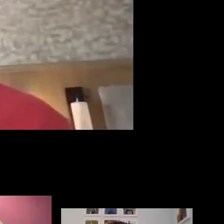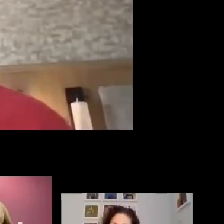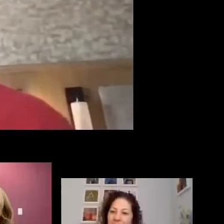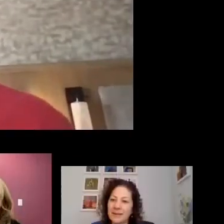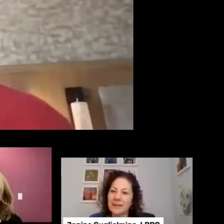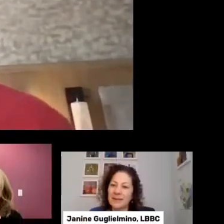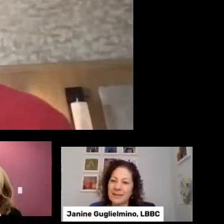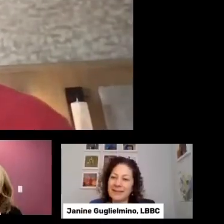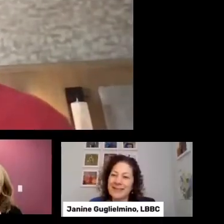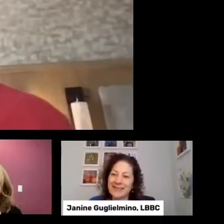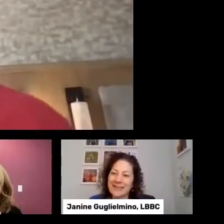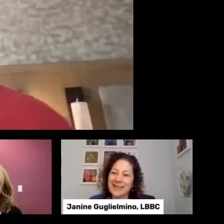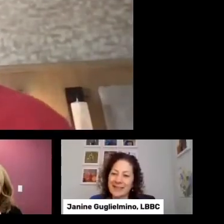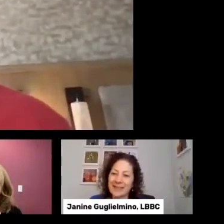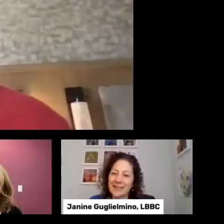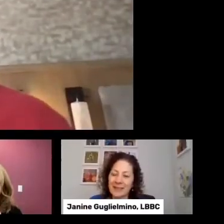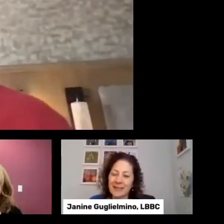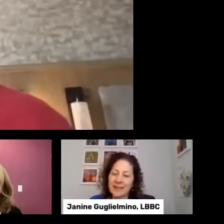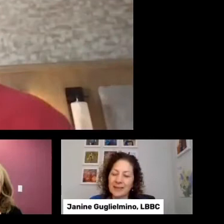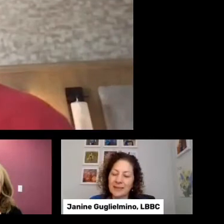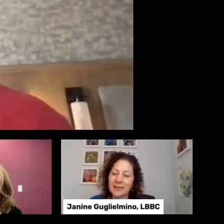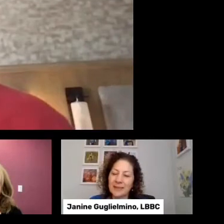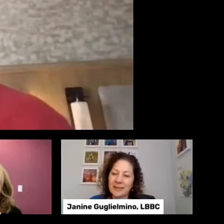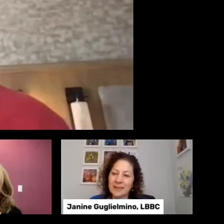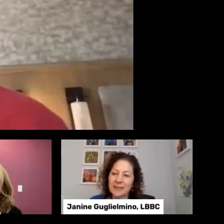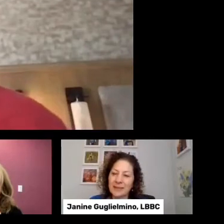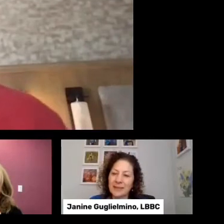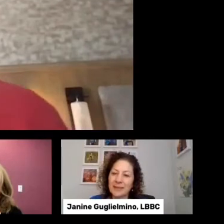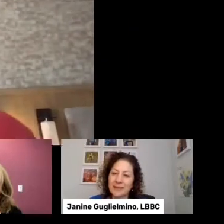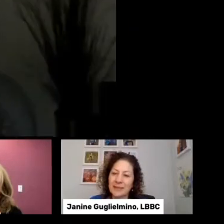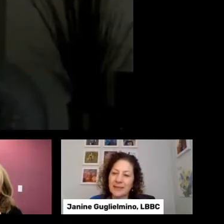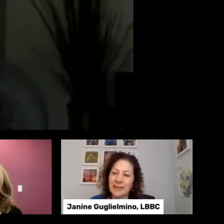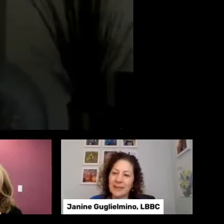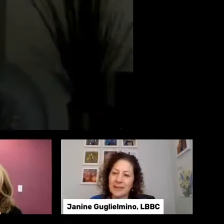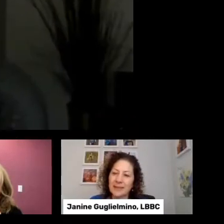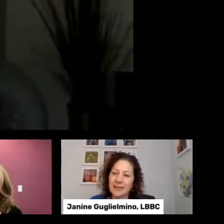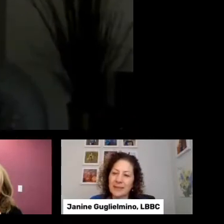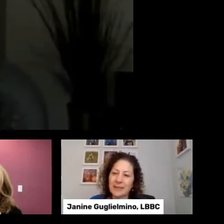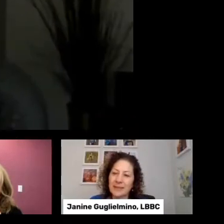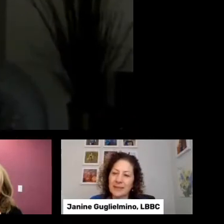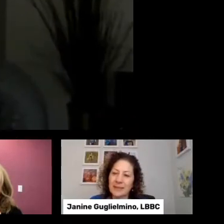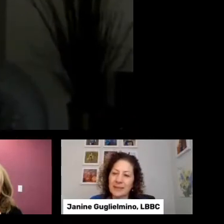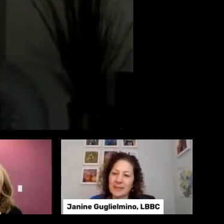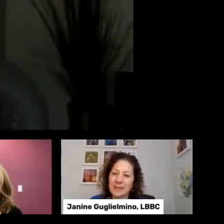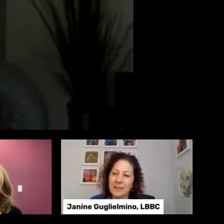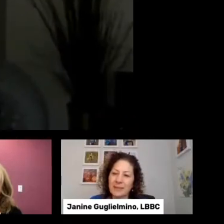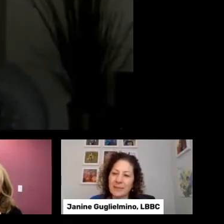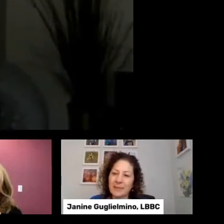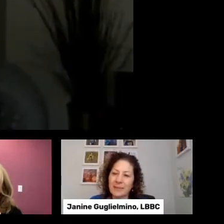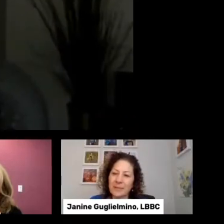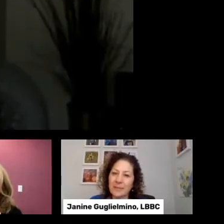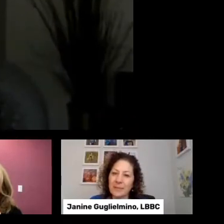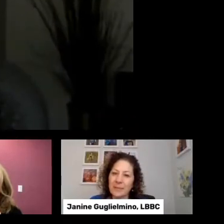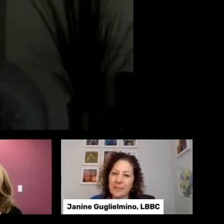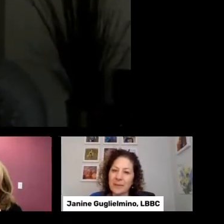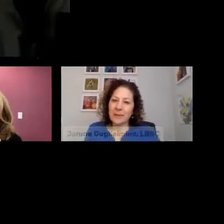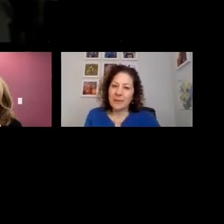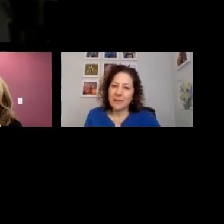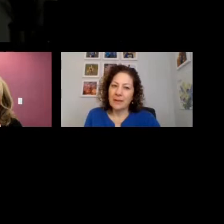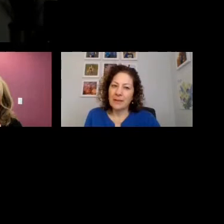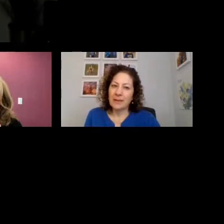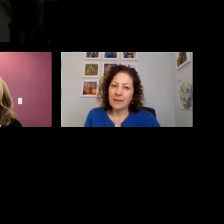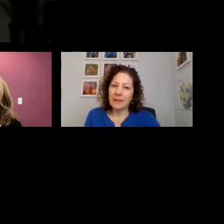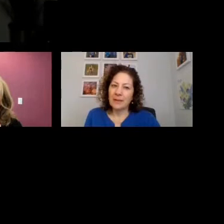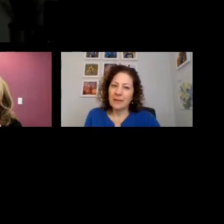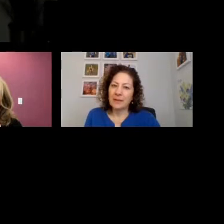like Dr. Kaklamani or Dr. Ma. So I think one of the big gaps is